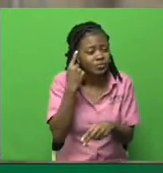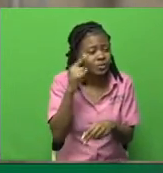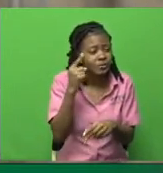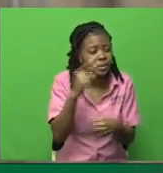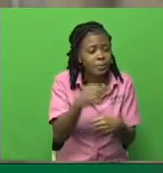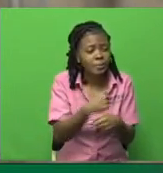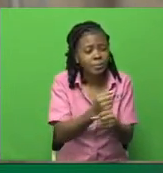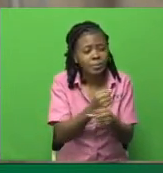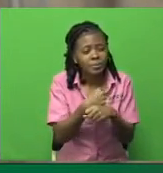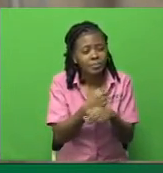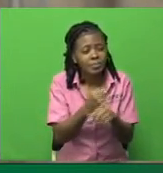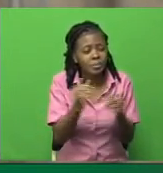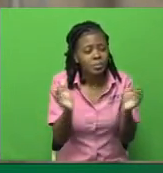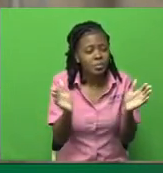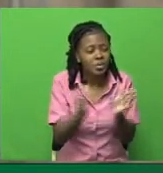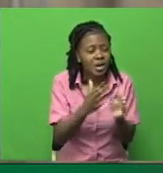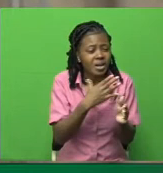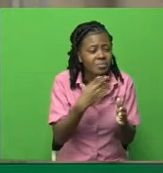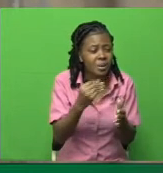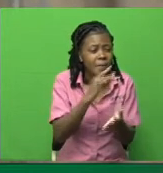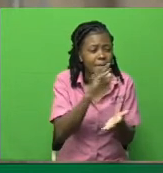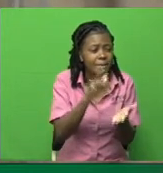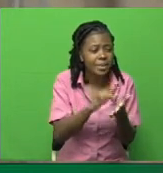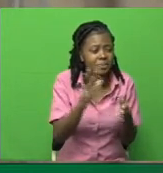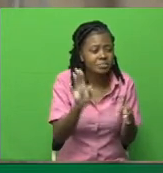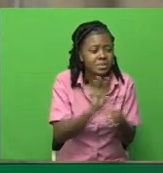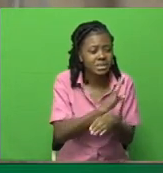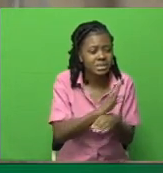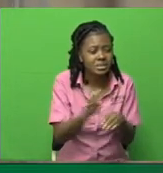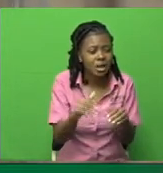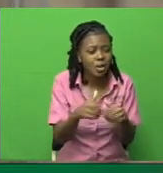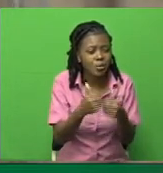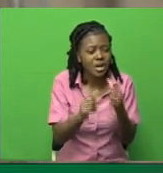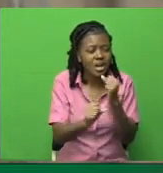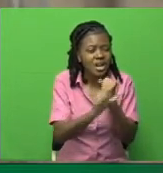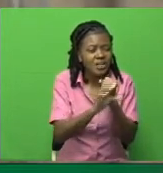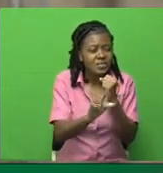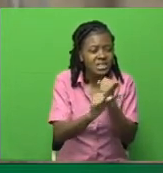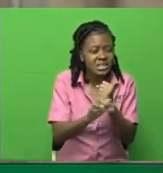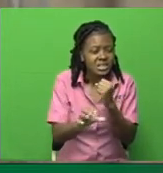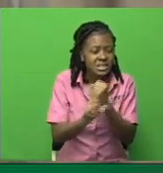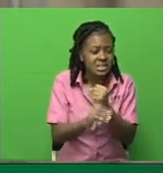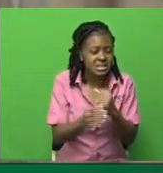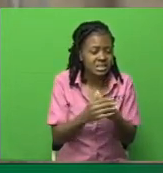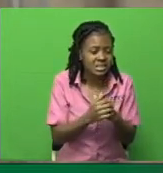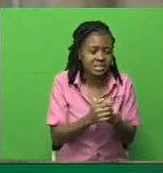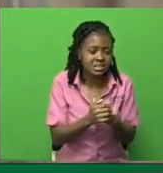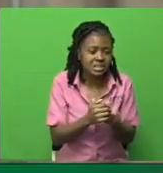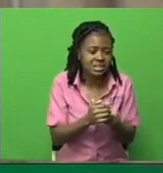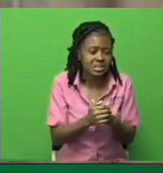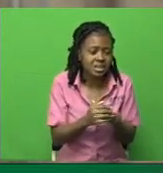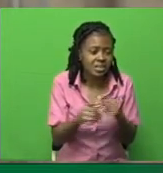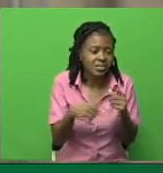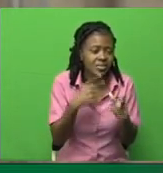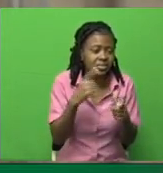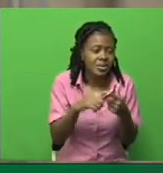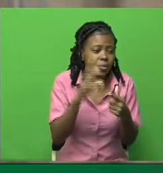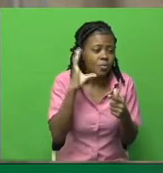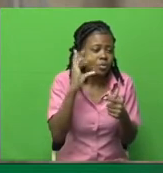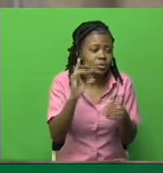small and medium Enterprises by advertising and also at the same time they will utilize that